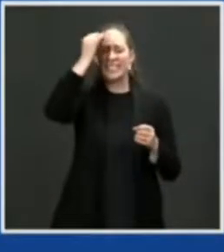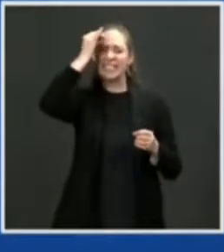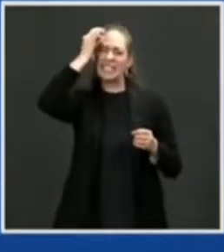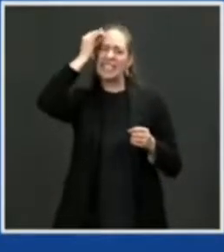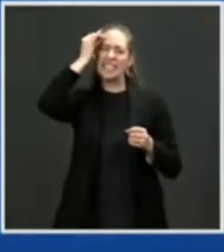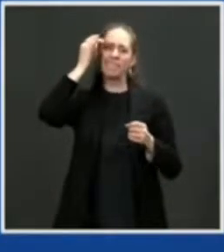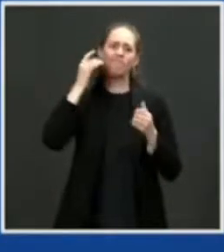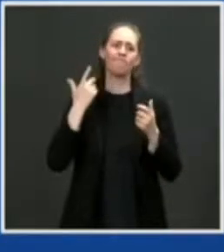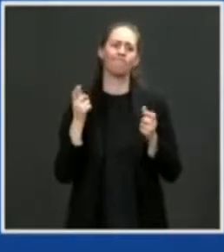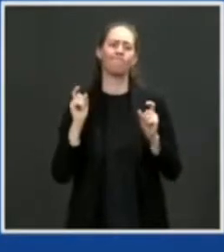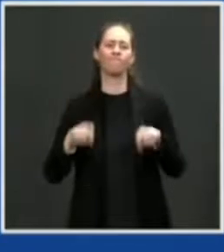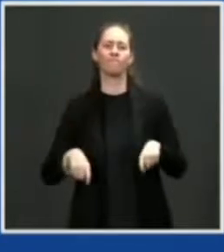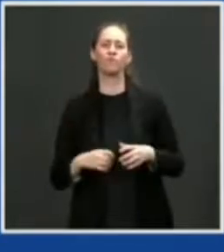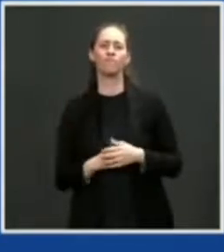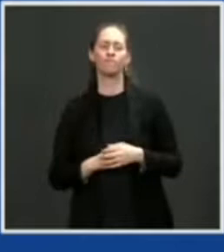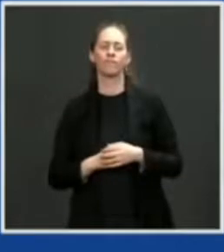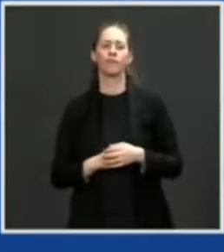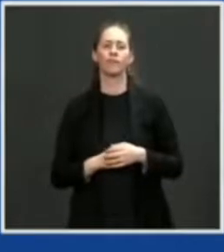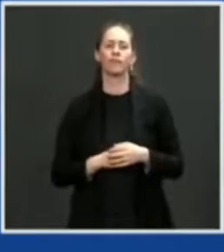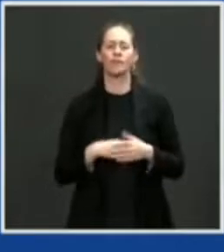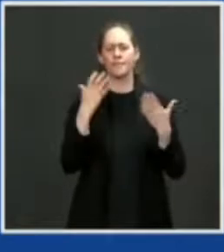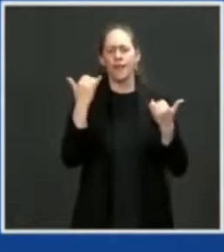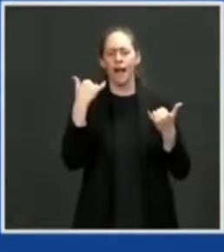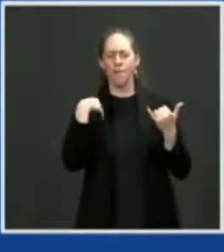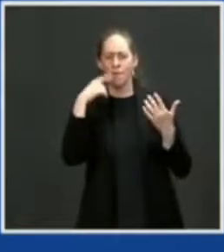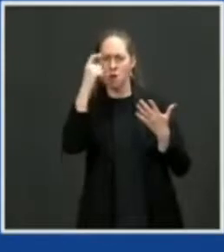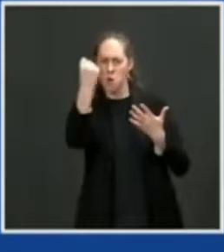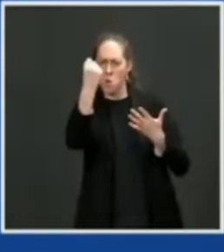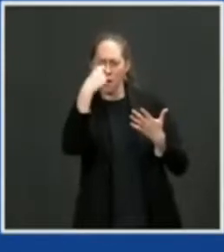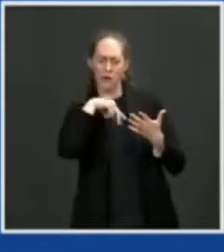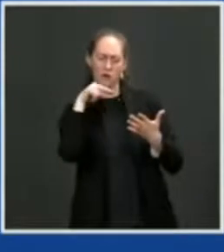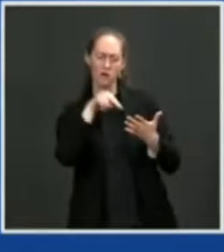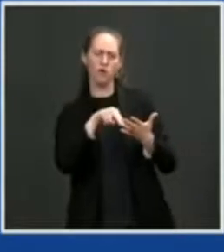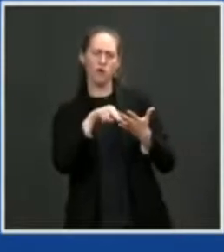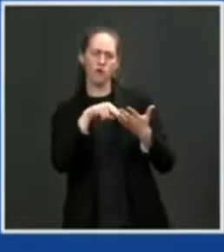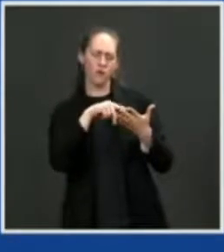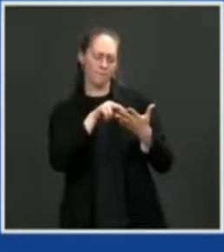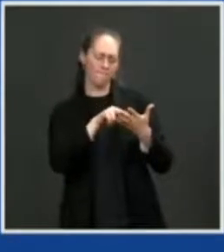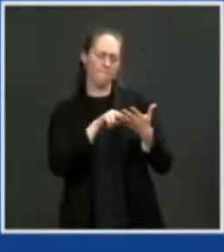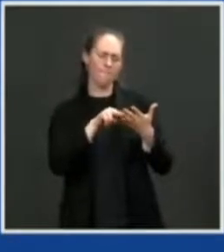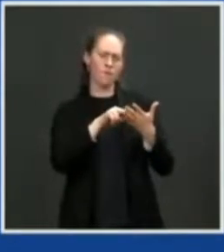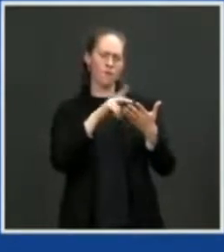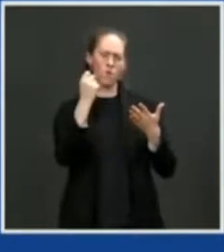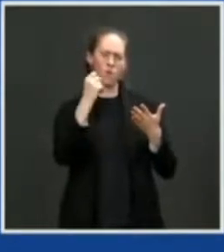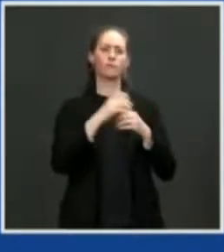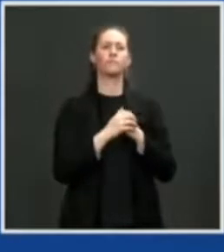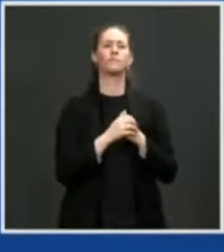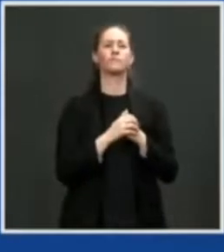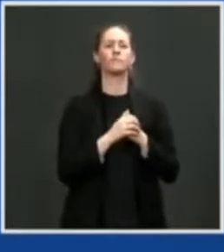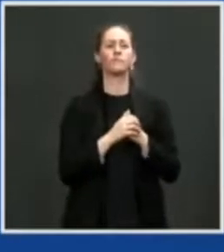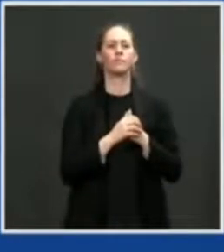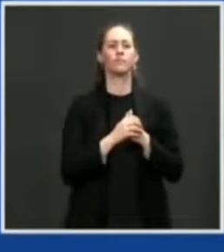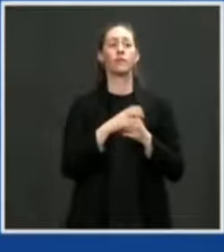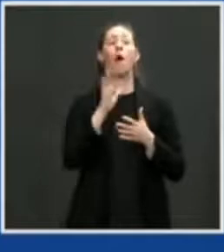Oh, let me check my card. I think I did pretty good Oh. for a man over 100 years old. Ms.